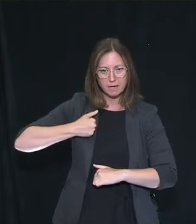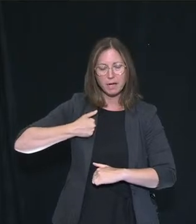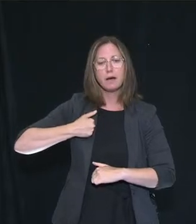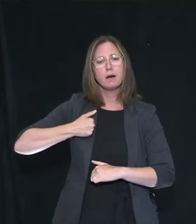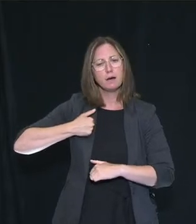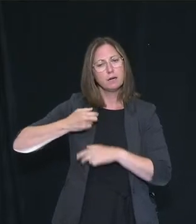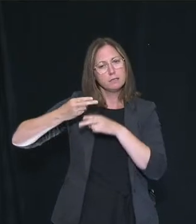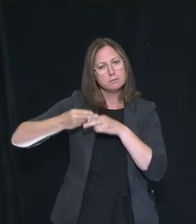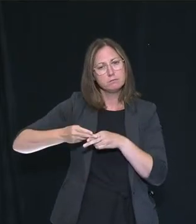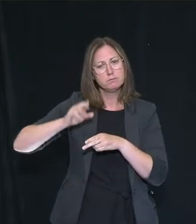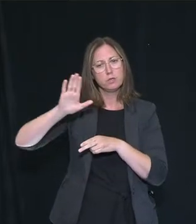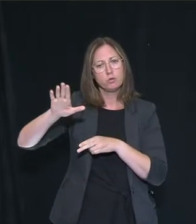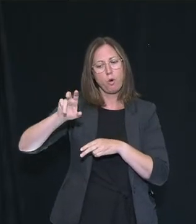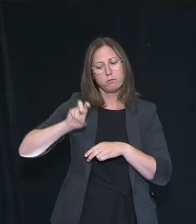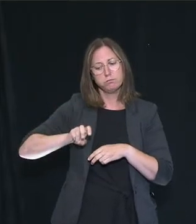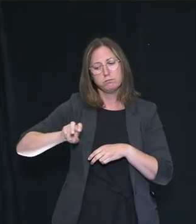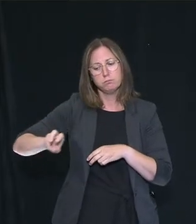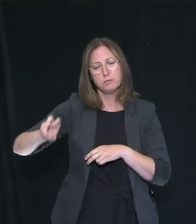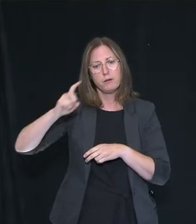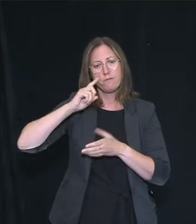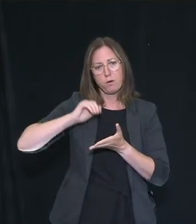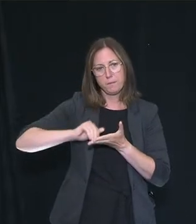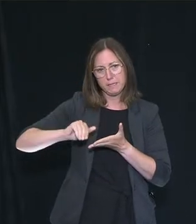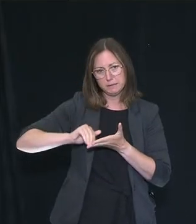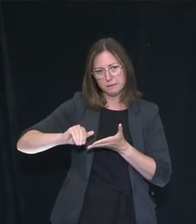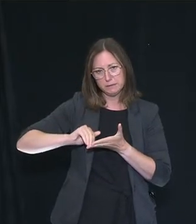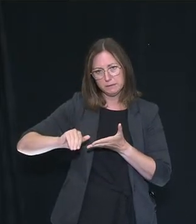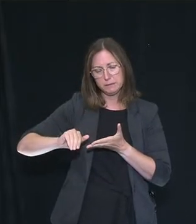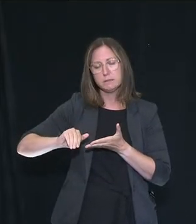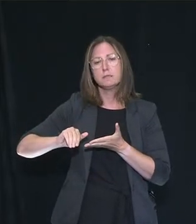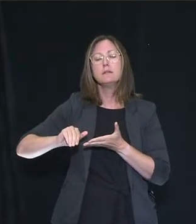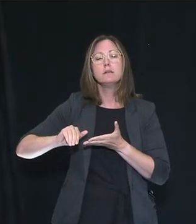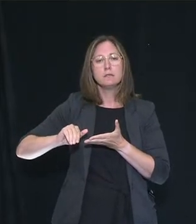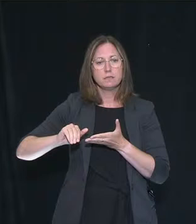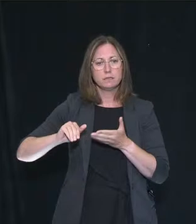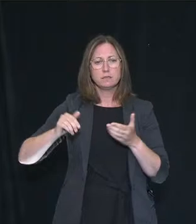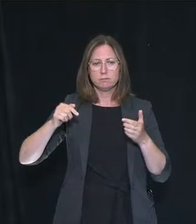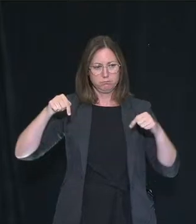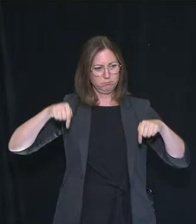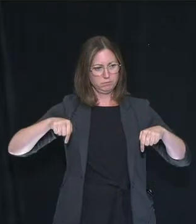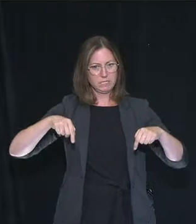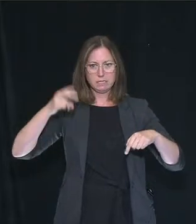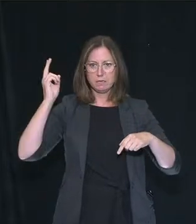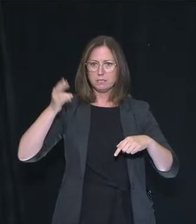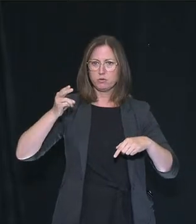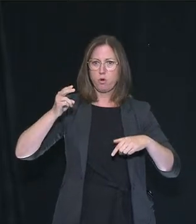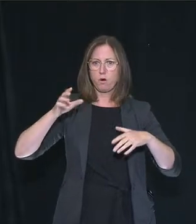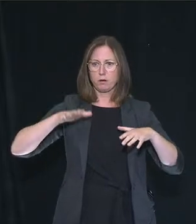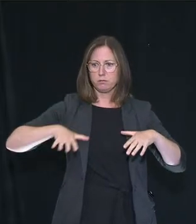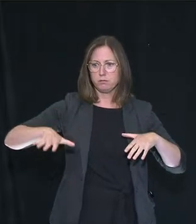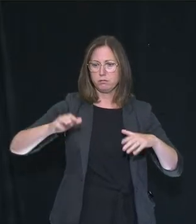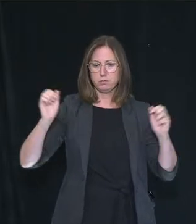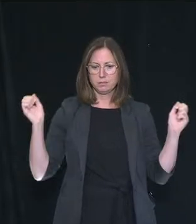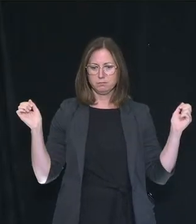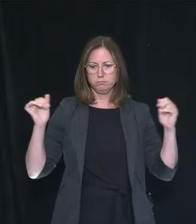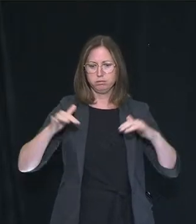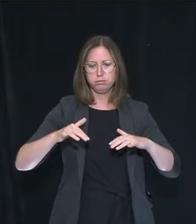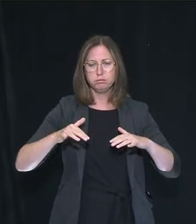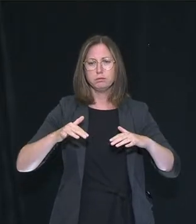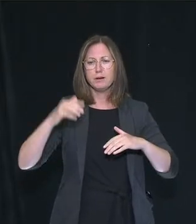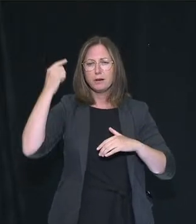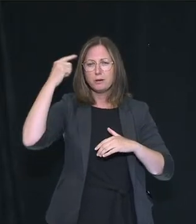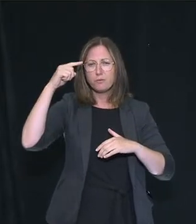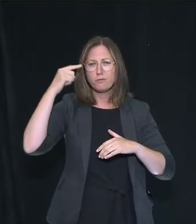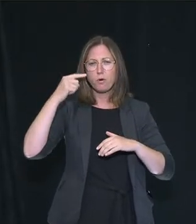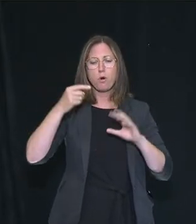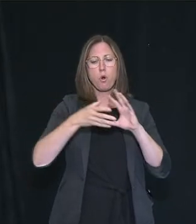have called your pilgrimage of penance. We gather at this historic citadel where stories are shared